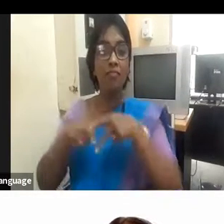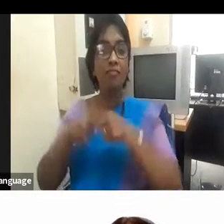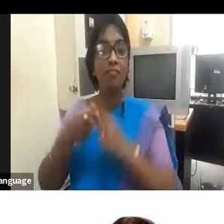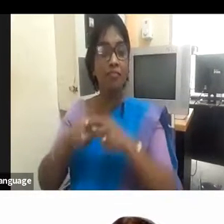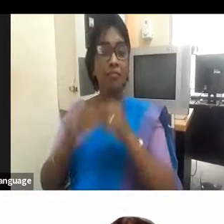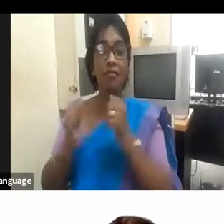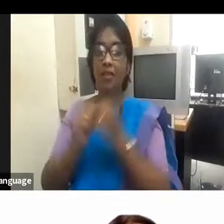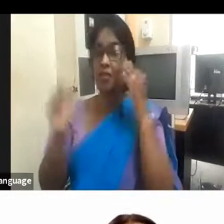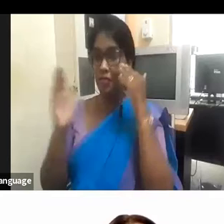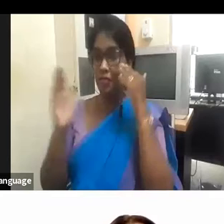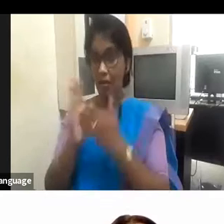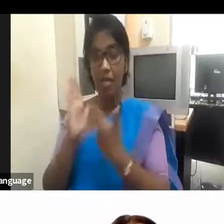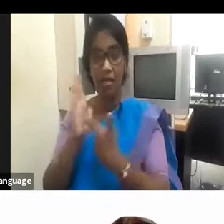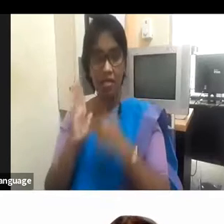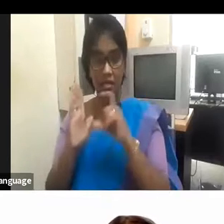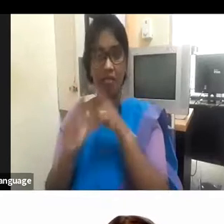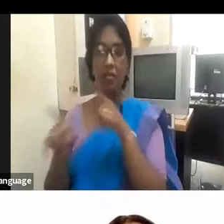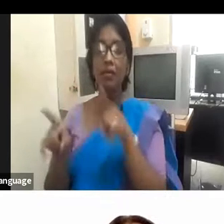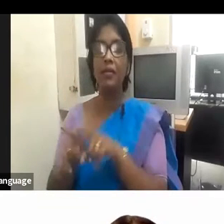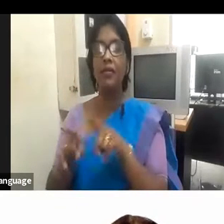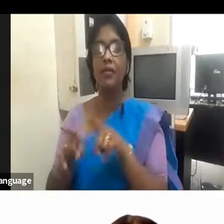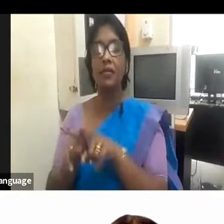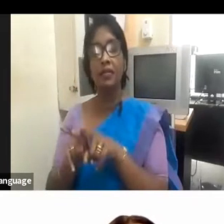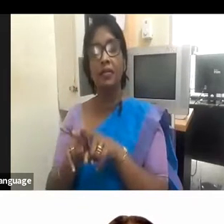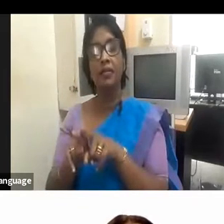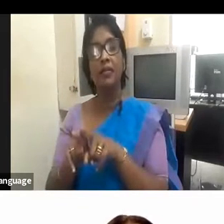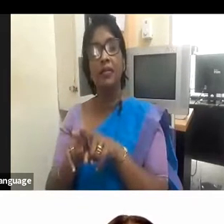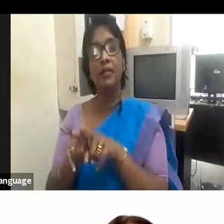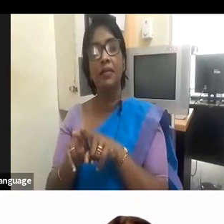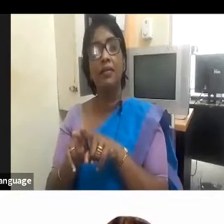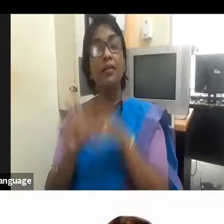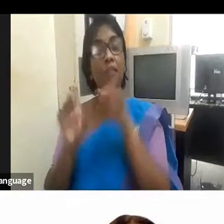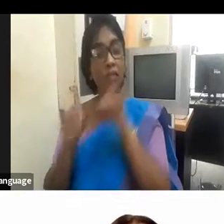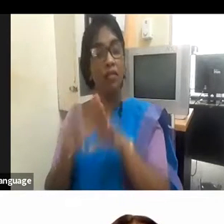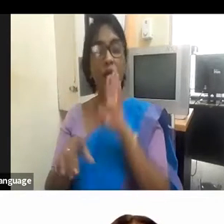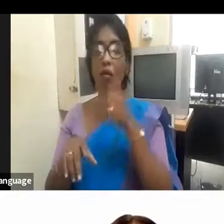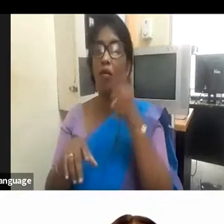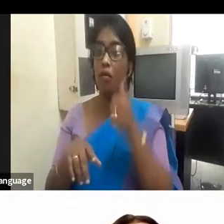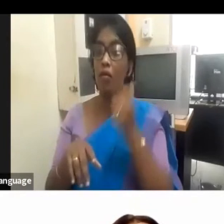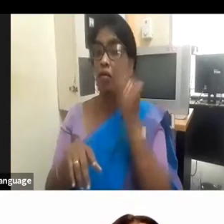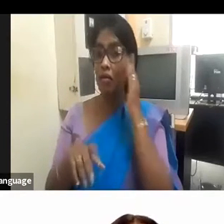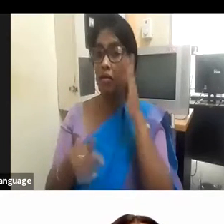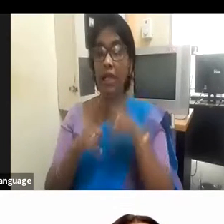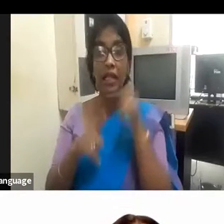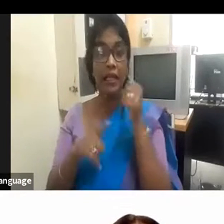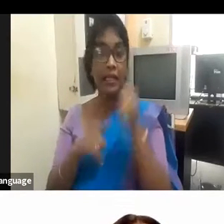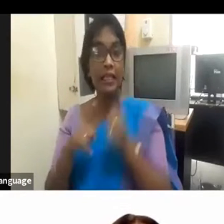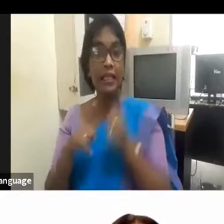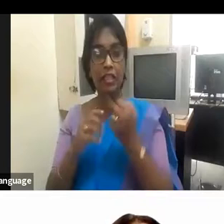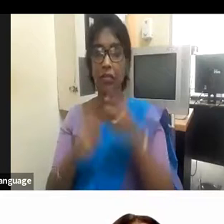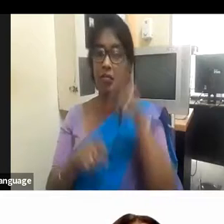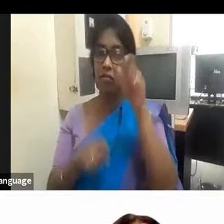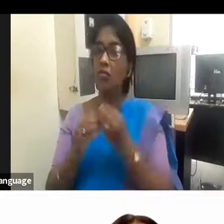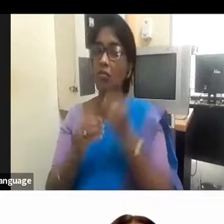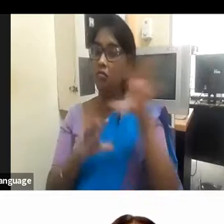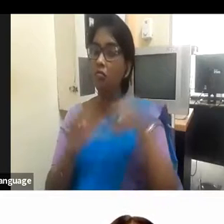have been attracting many good female engineers, of course, from Moratu University and